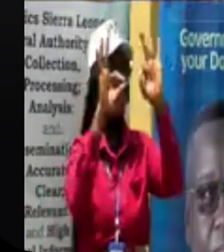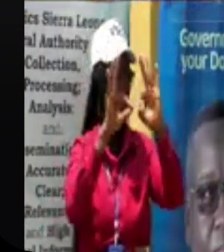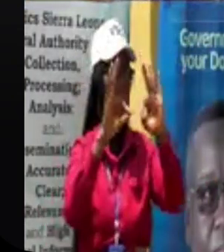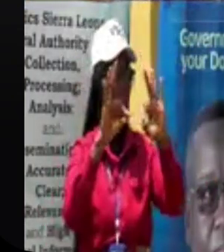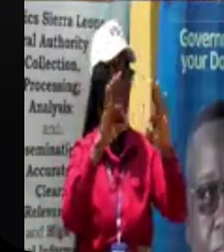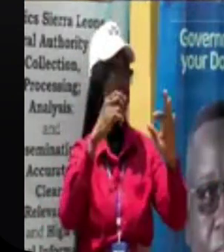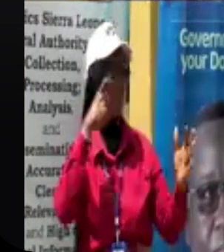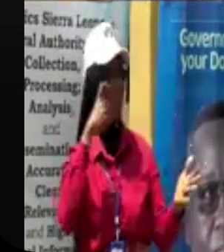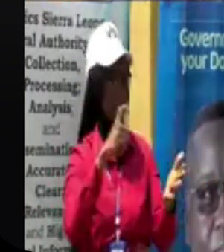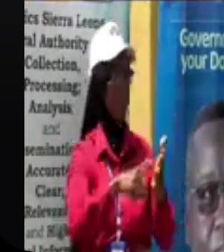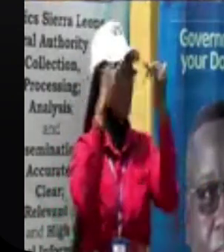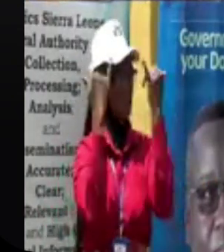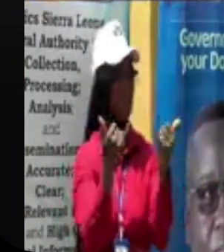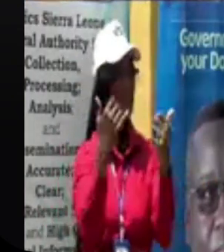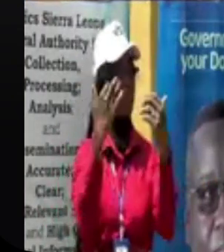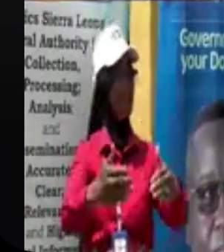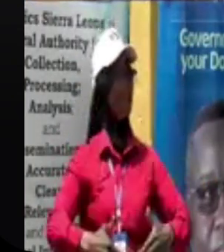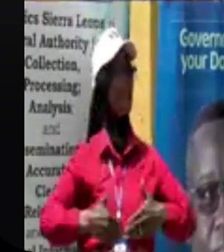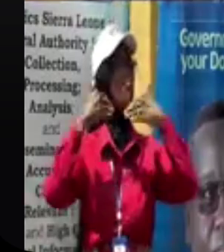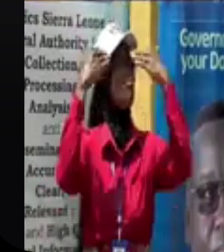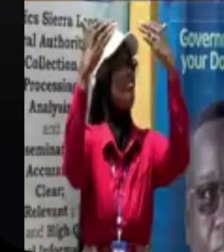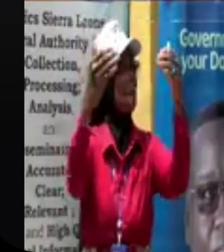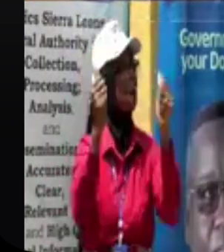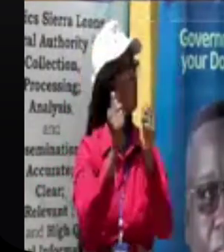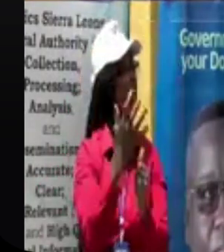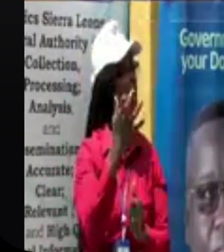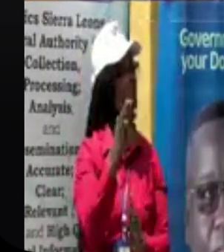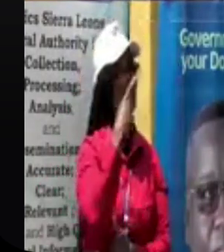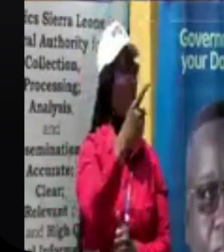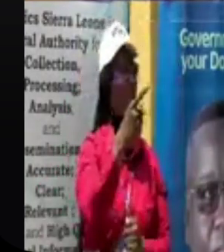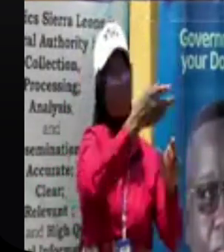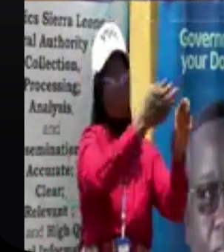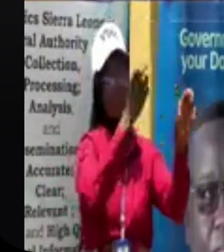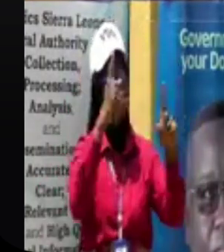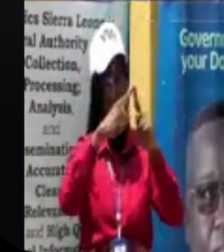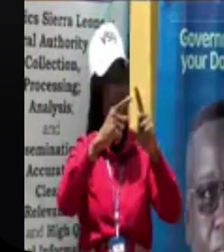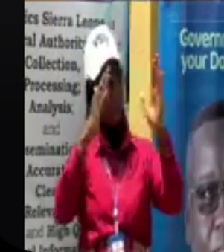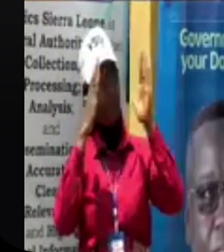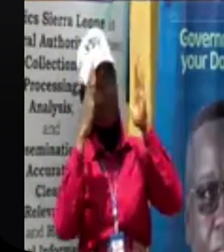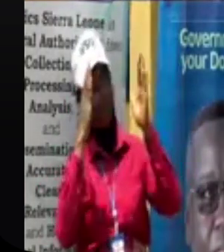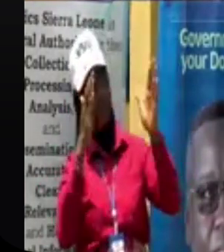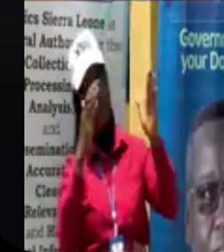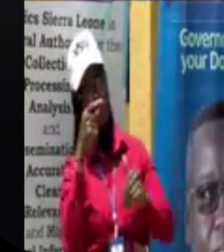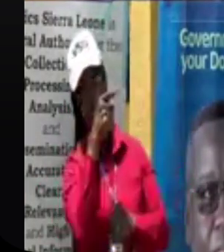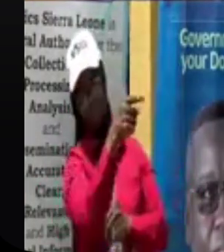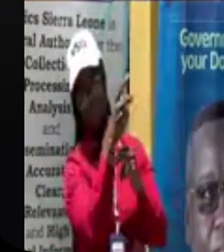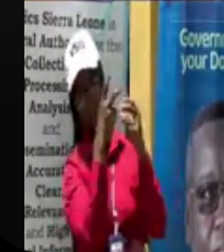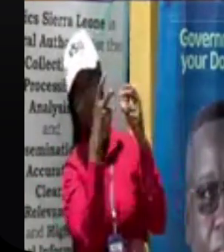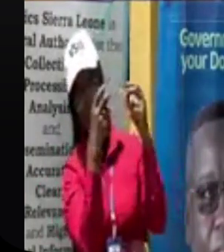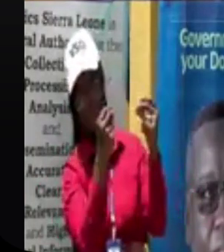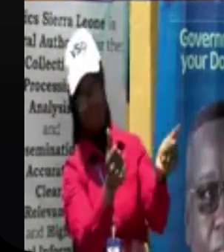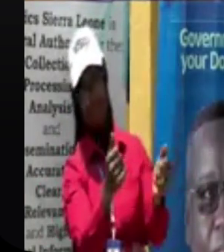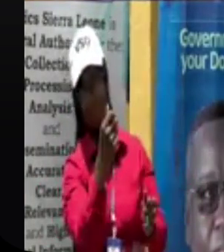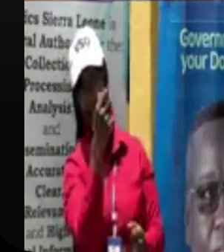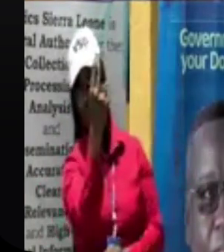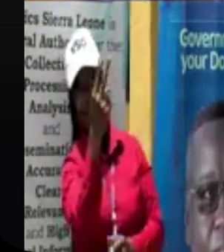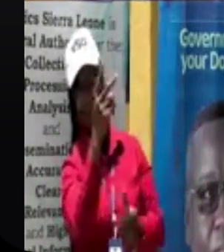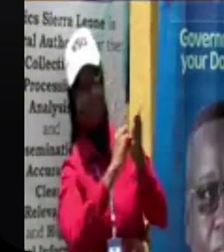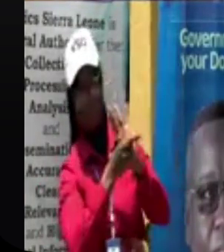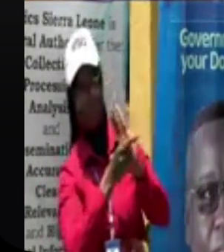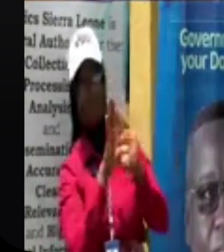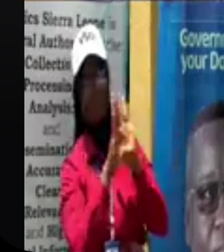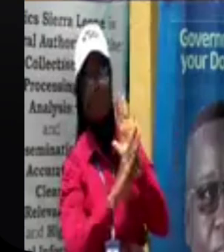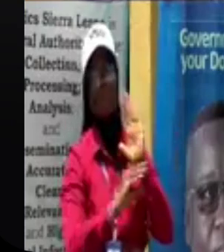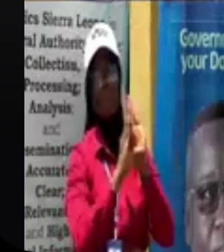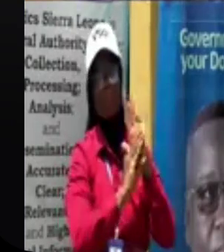note. Now, before we move to the next segment, I just want to draw our attention to the screen. We'll get a quick 2-minute video,